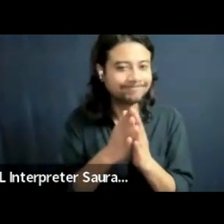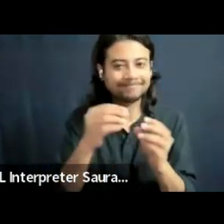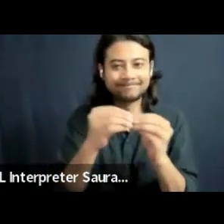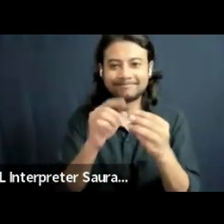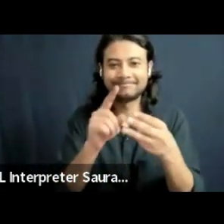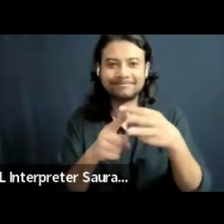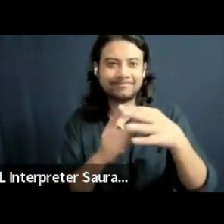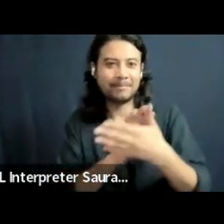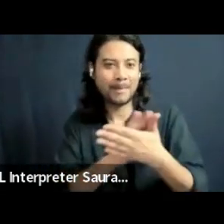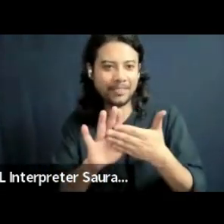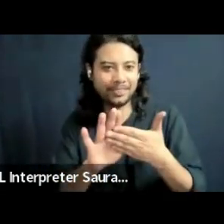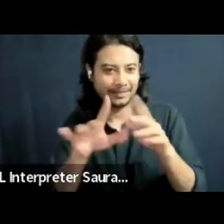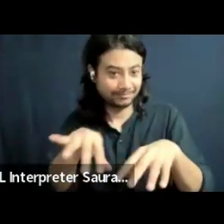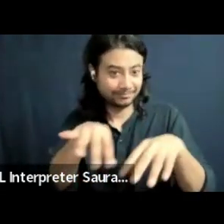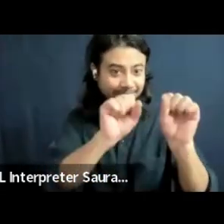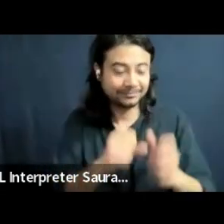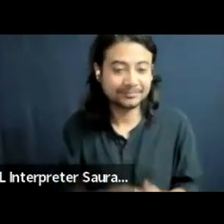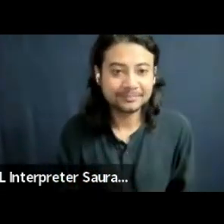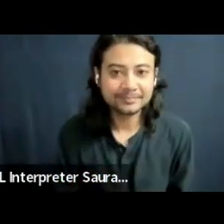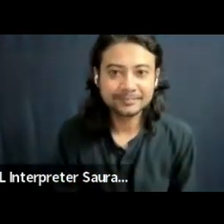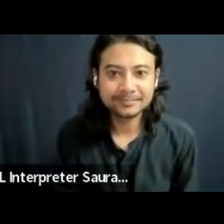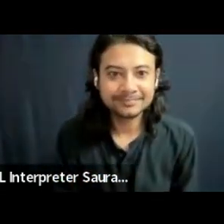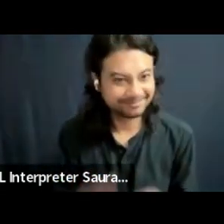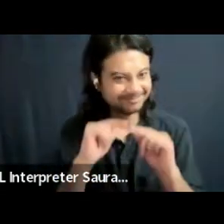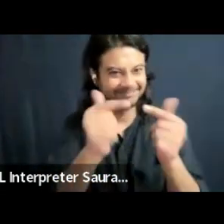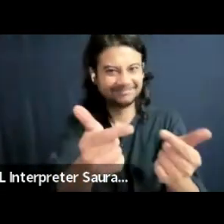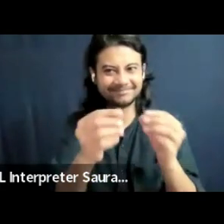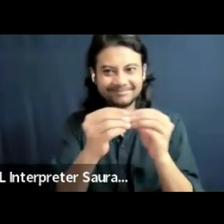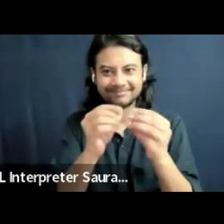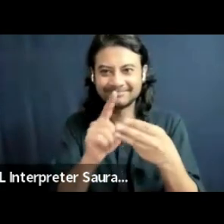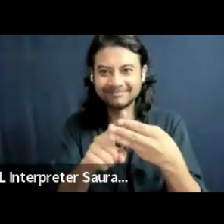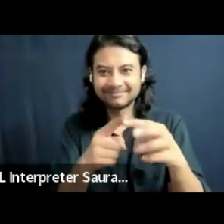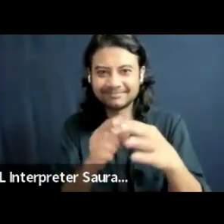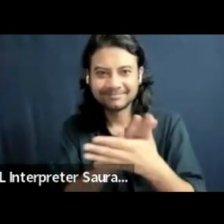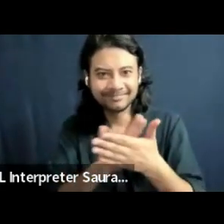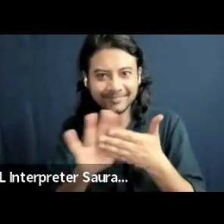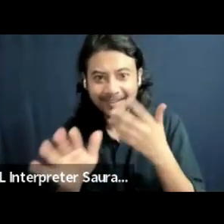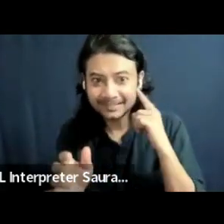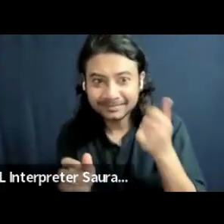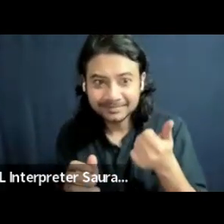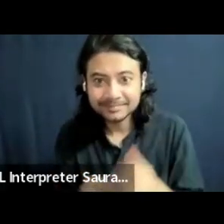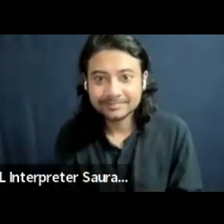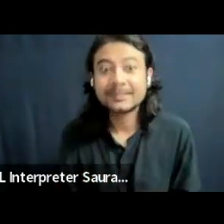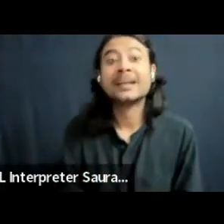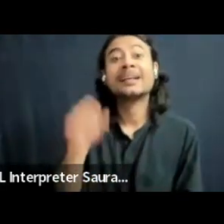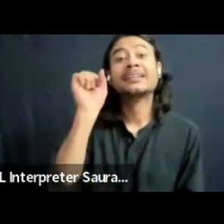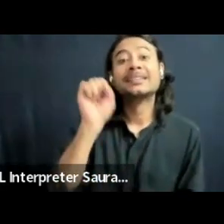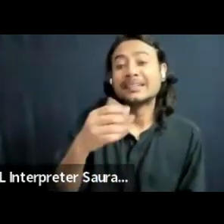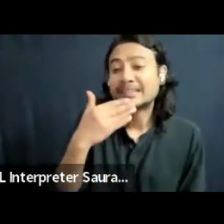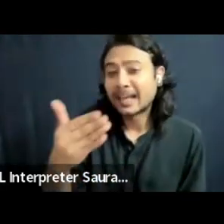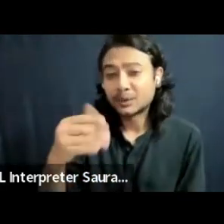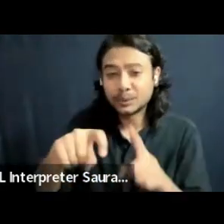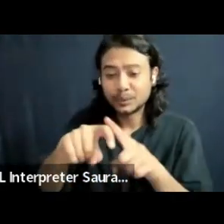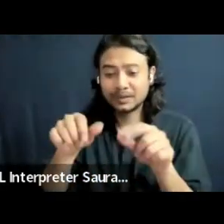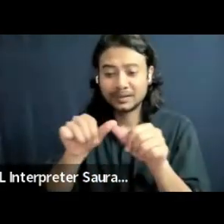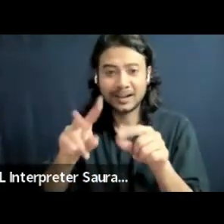take over. Over to you, Beth. Can you hear me? Yes, thank you, Kavita, and good afternoon, everyone.